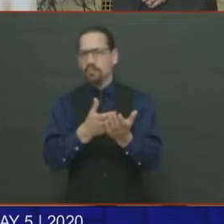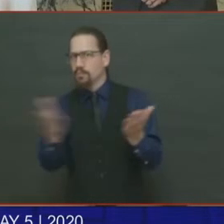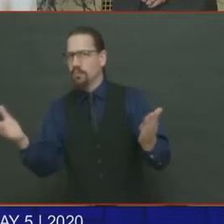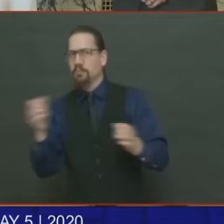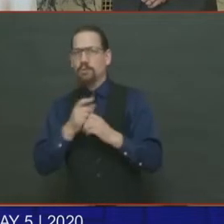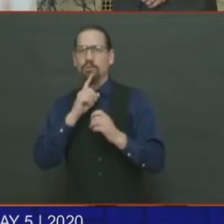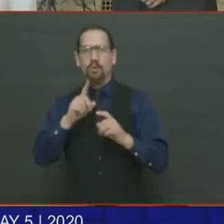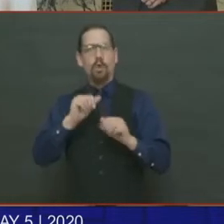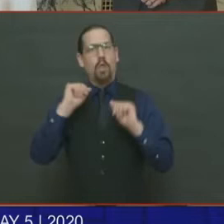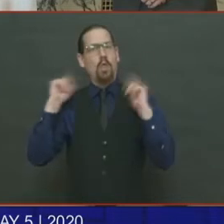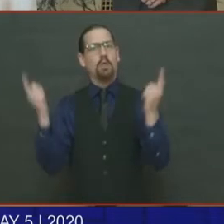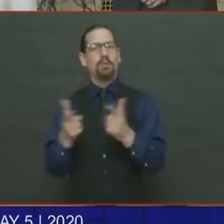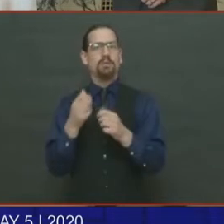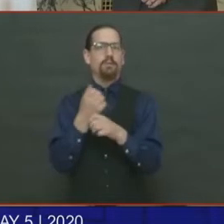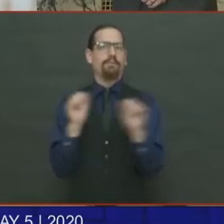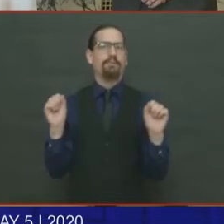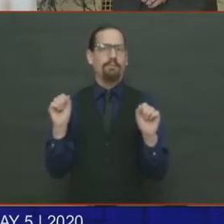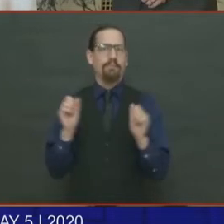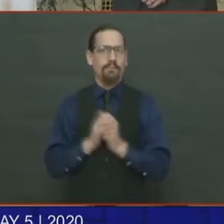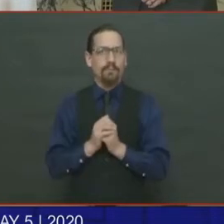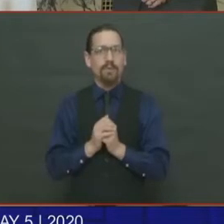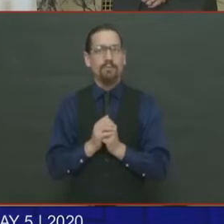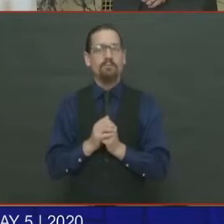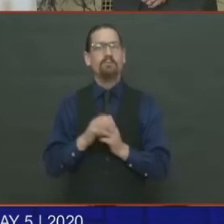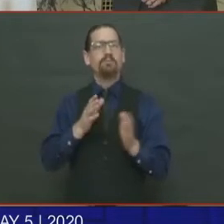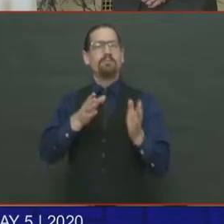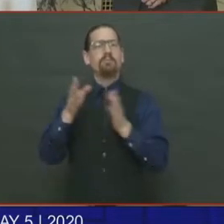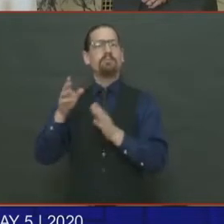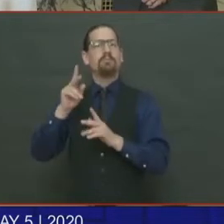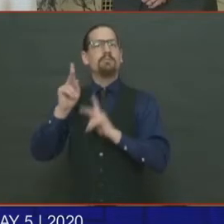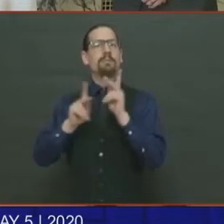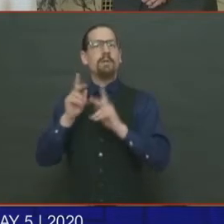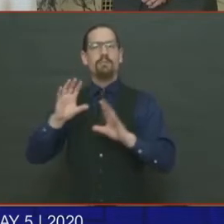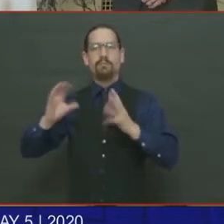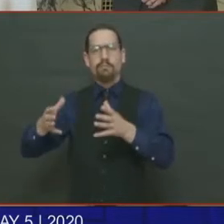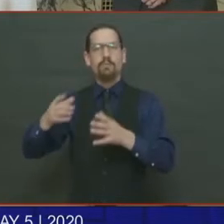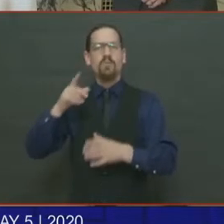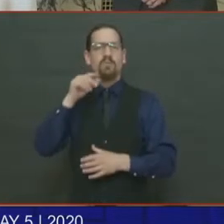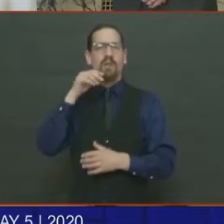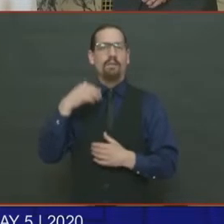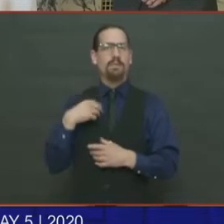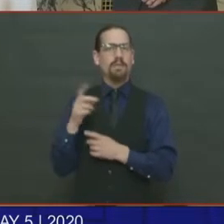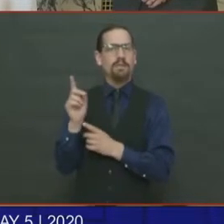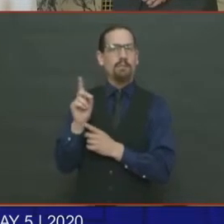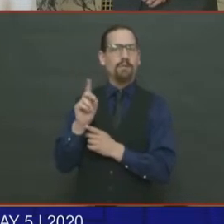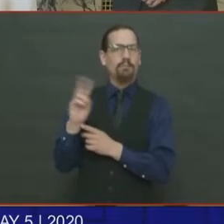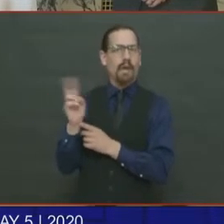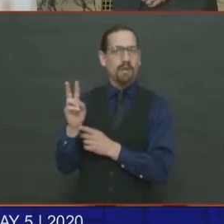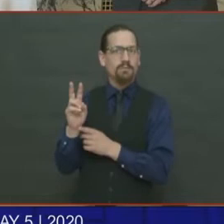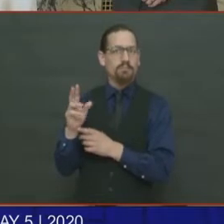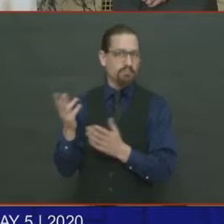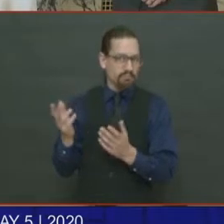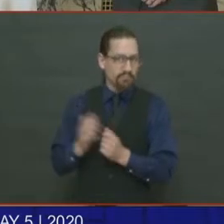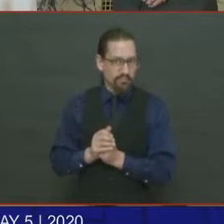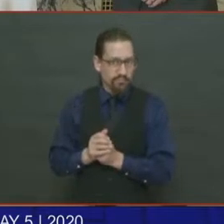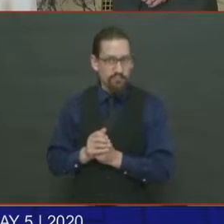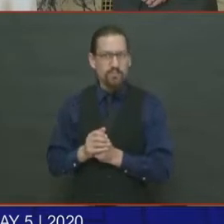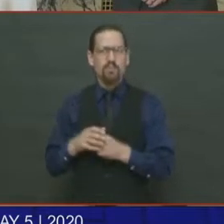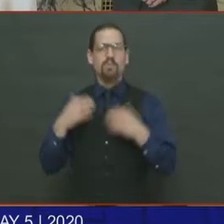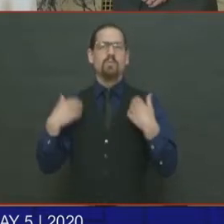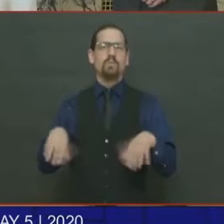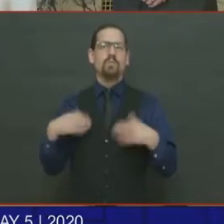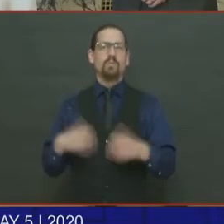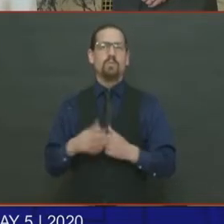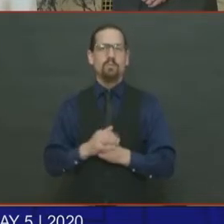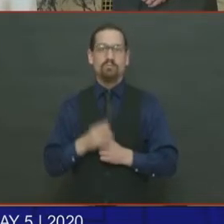resources available. I want to be clear, this administration has a zero-tolerance policy for domestic violence of any